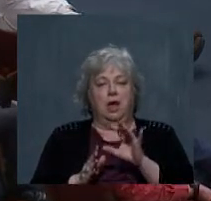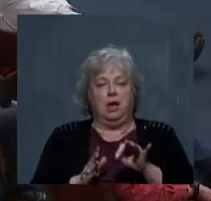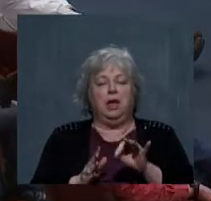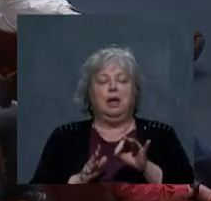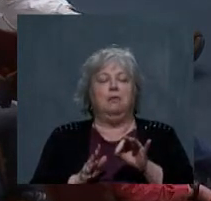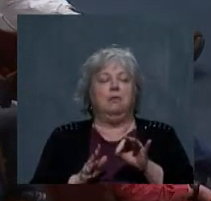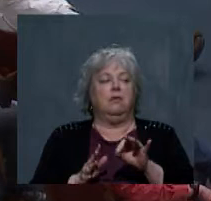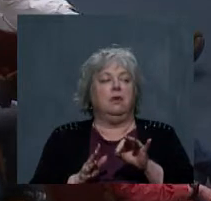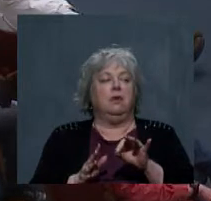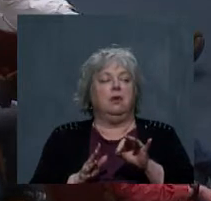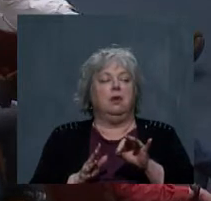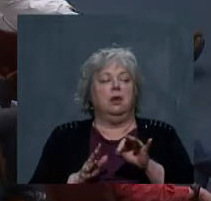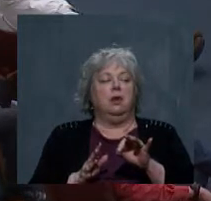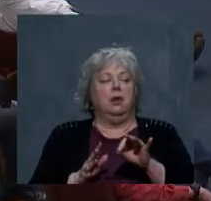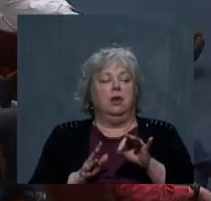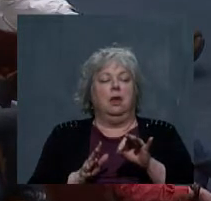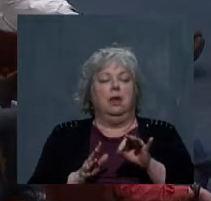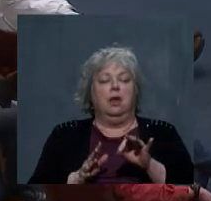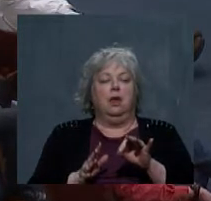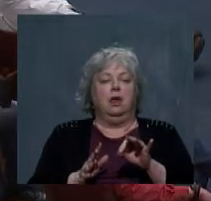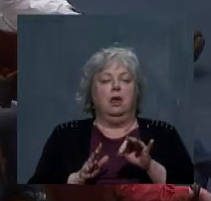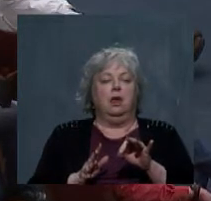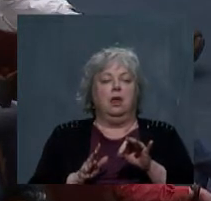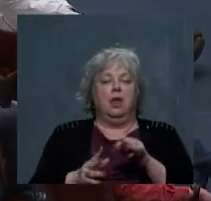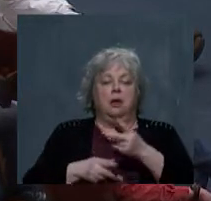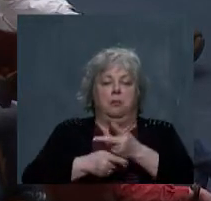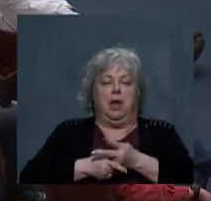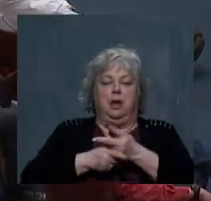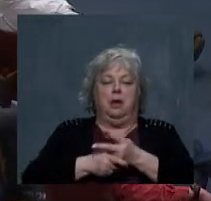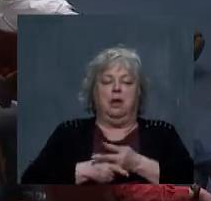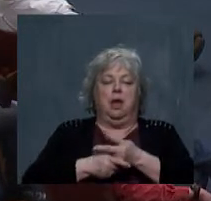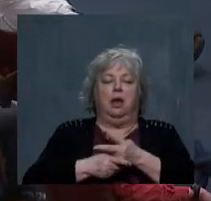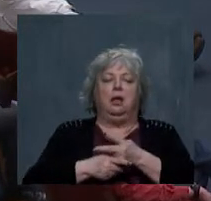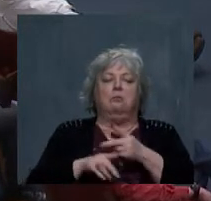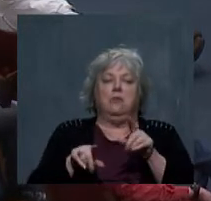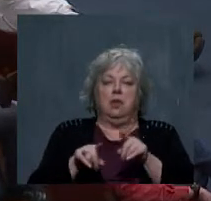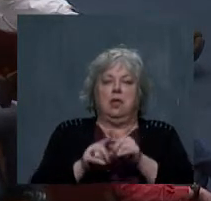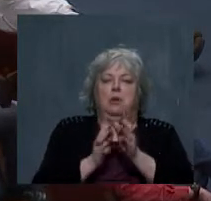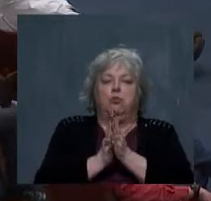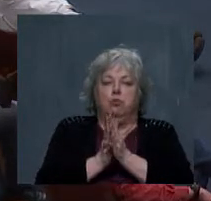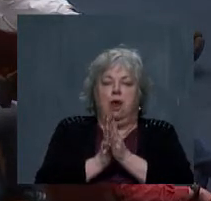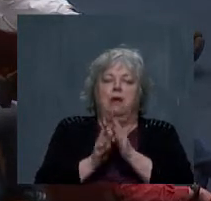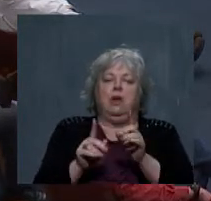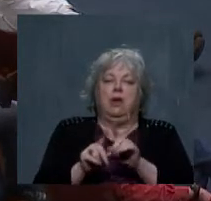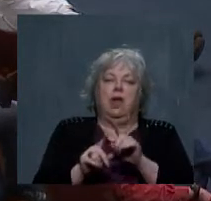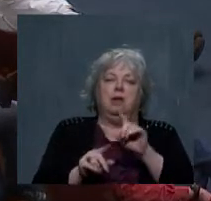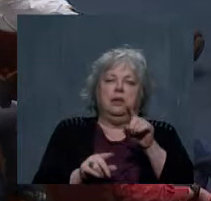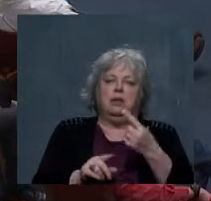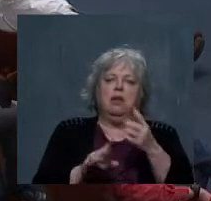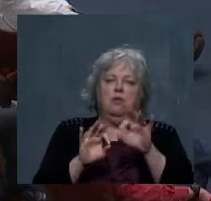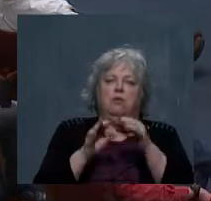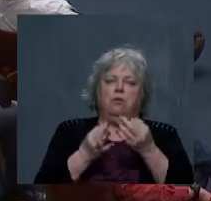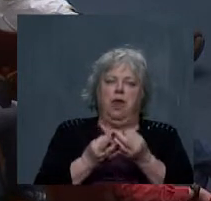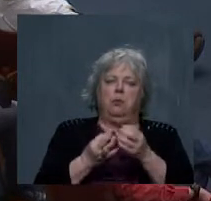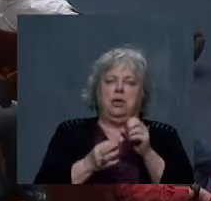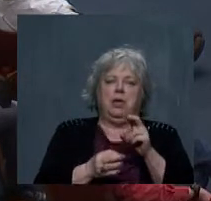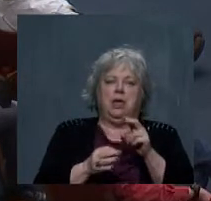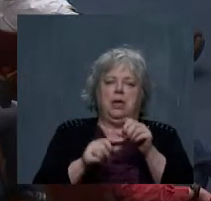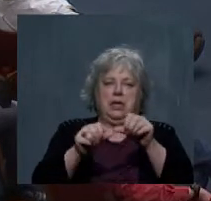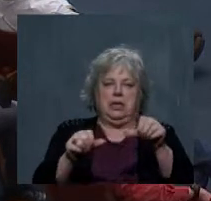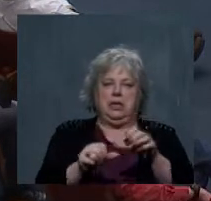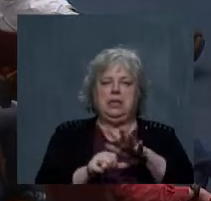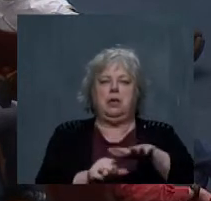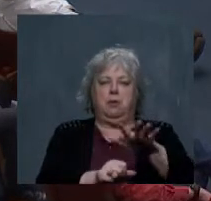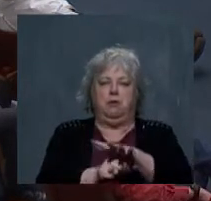traffic of a single-family subdivision, then that's about 10 trips a day per